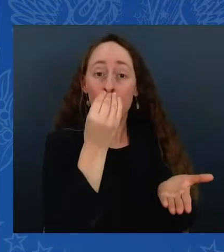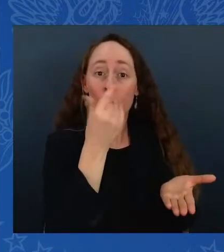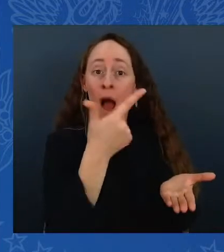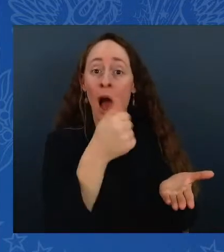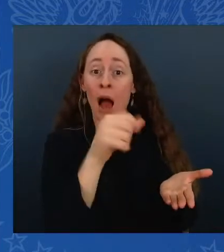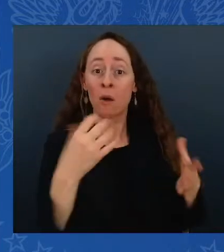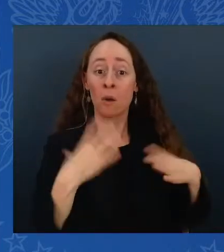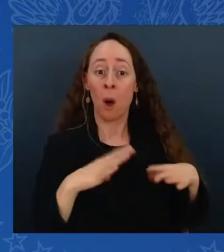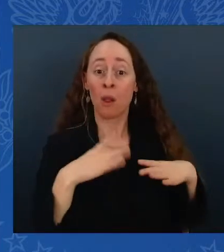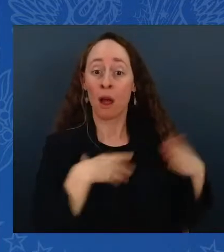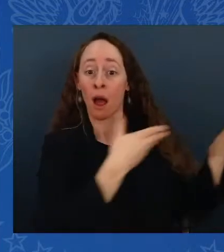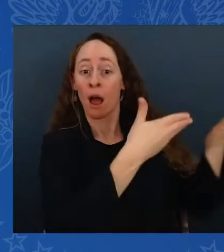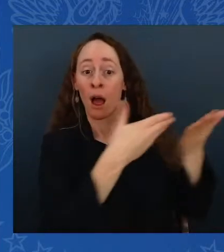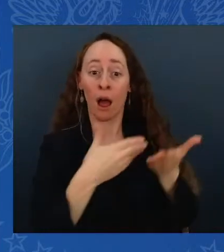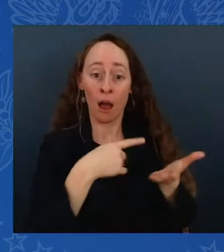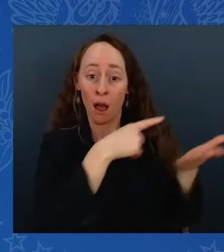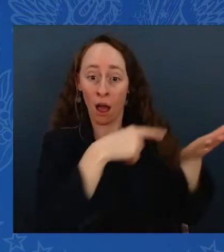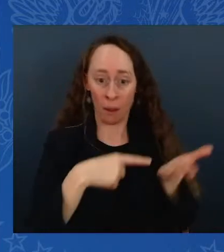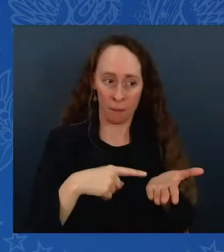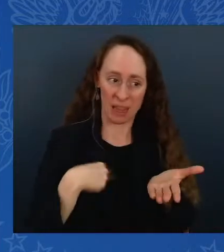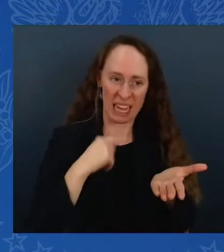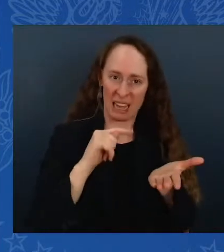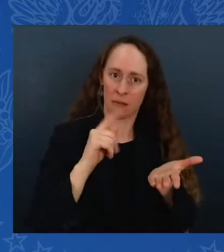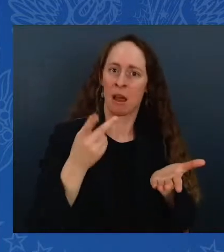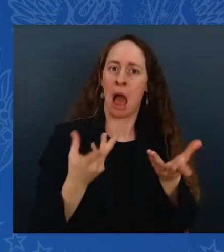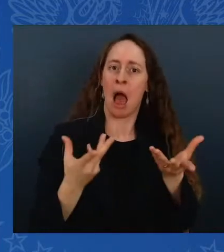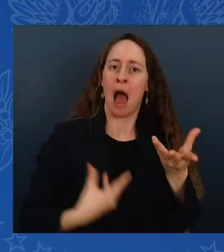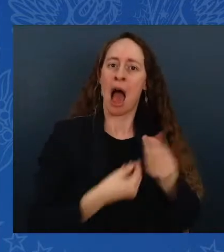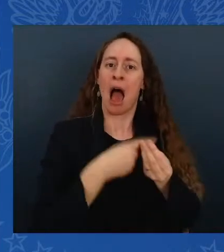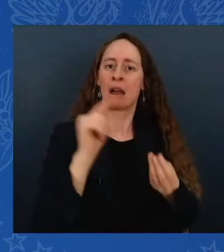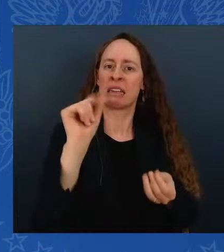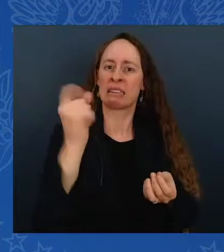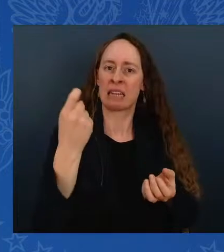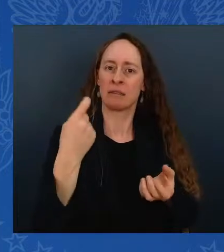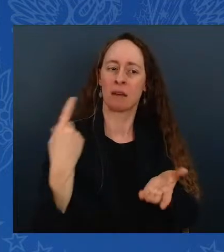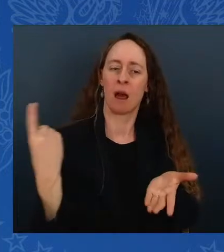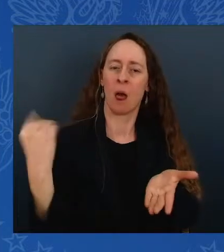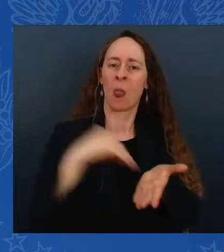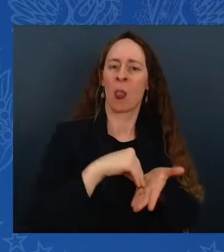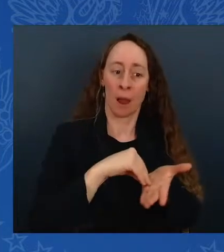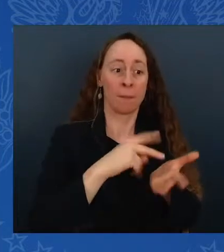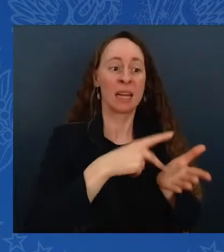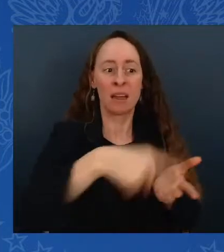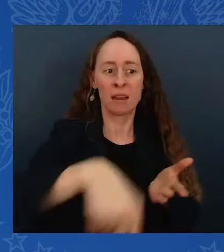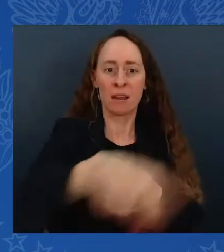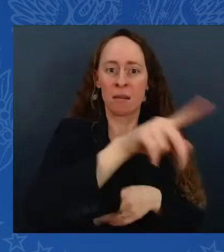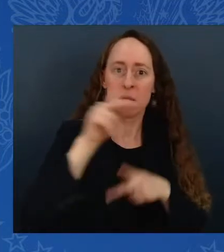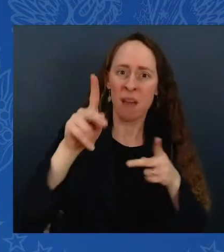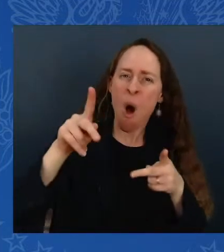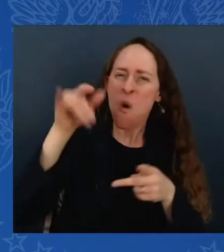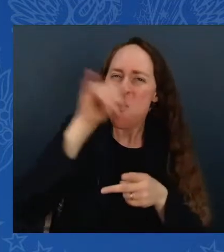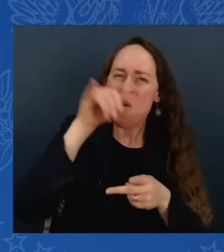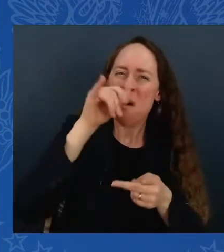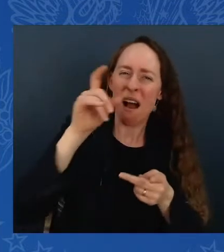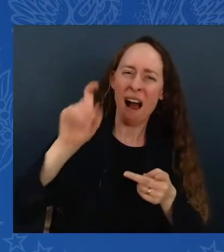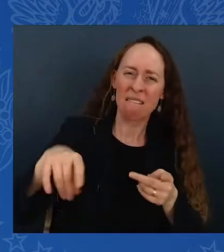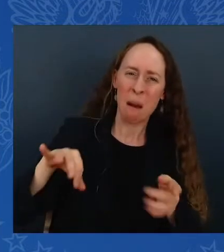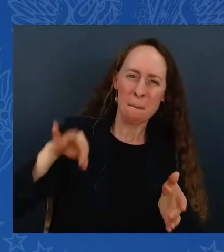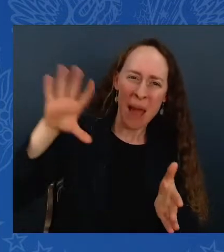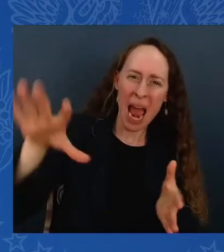the average American family nearly $4,000 a year. And he and his allies say they support workers in the middle